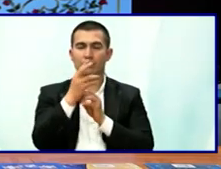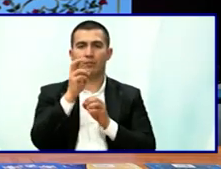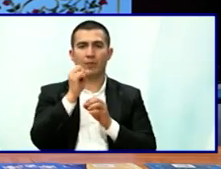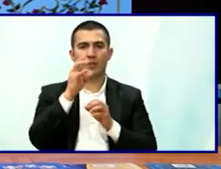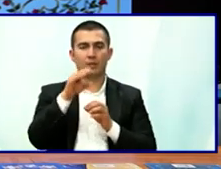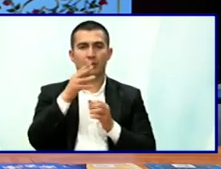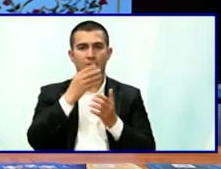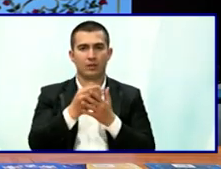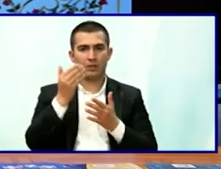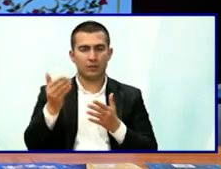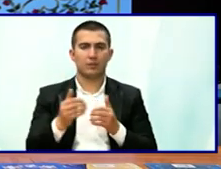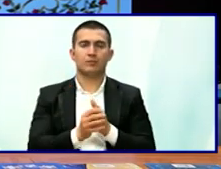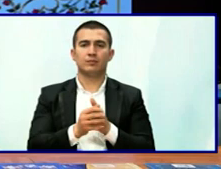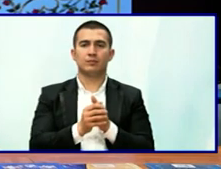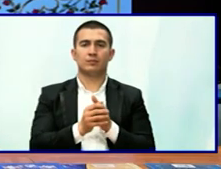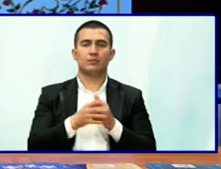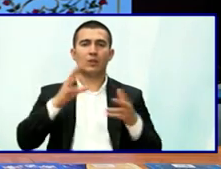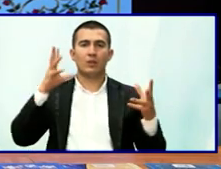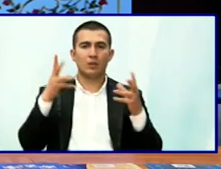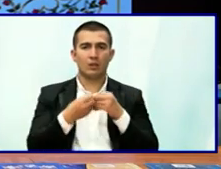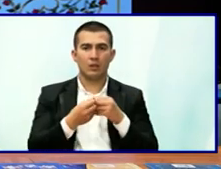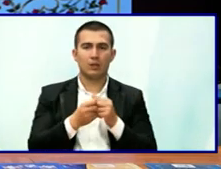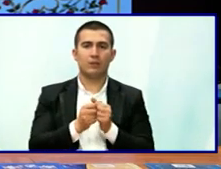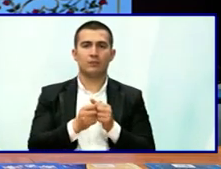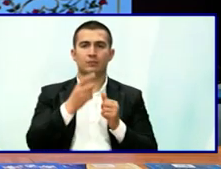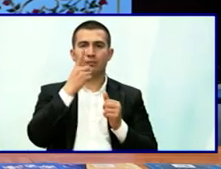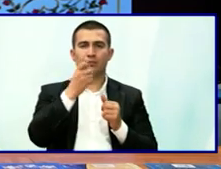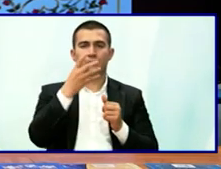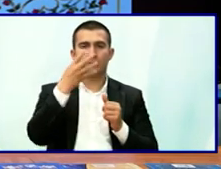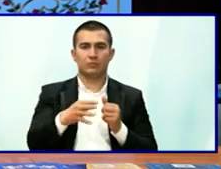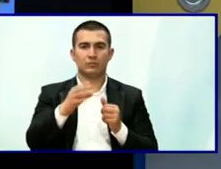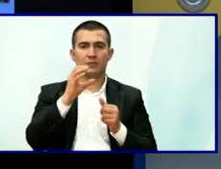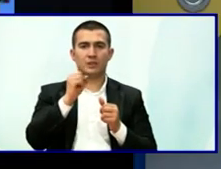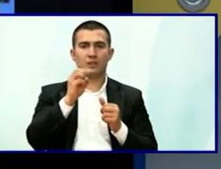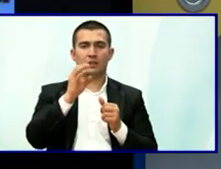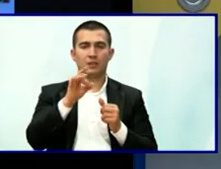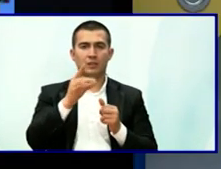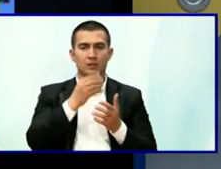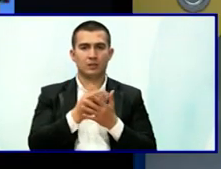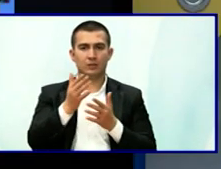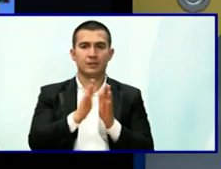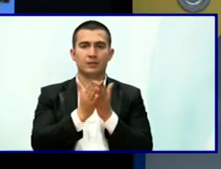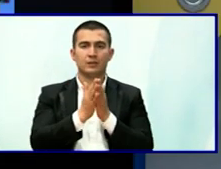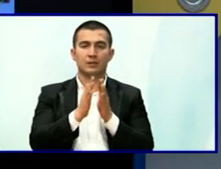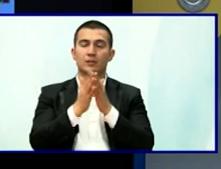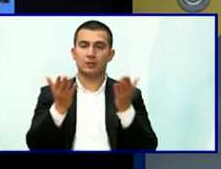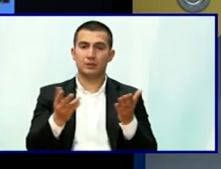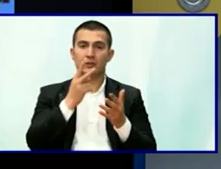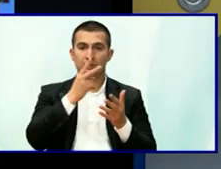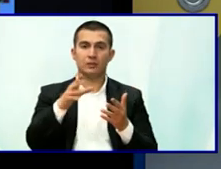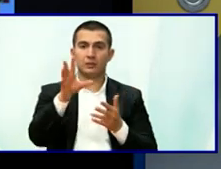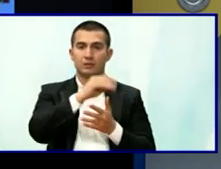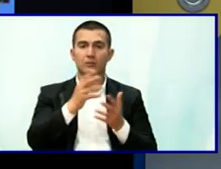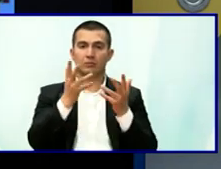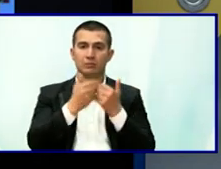banddan iborat bo'lib, jami 140 ta satr. Kitobingizni ochib sanab ko'rsanglar, ba'zi bir